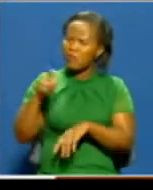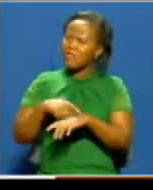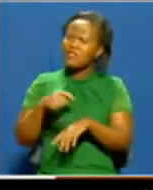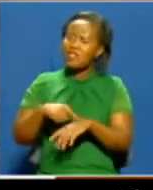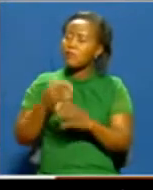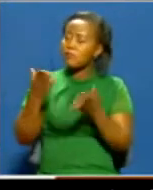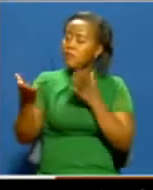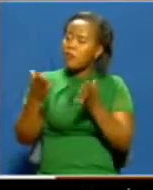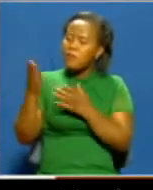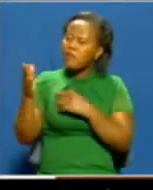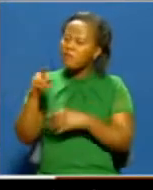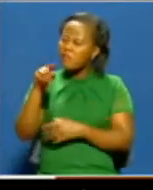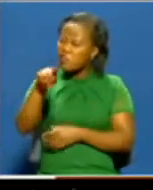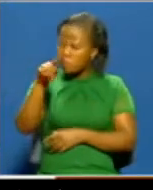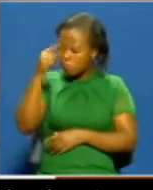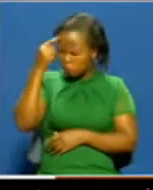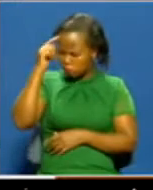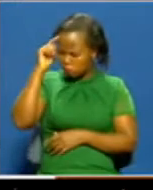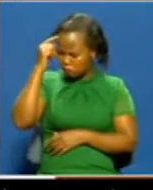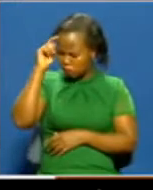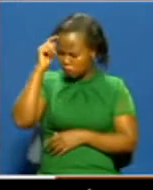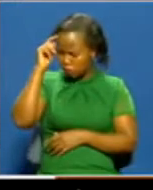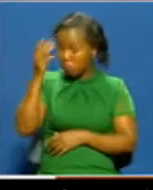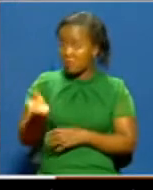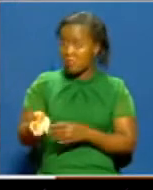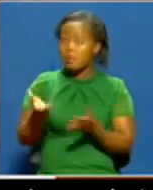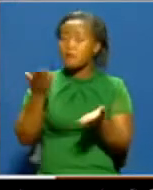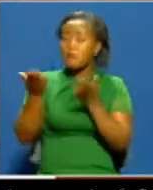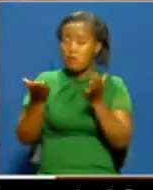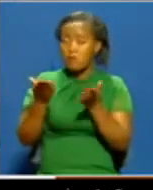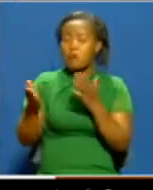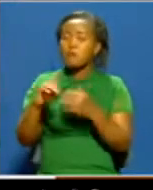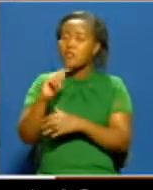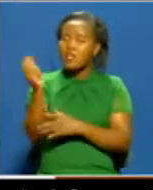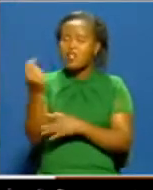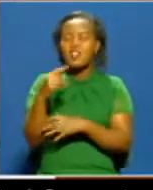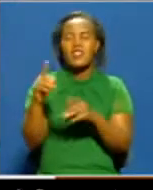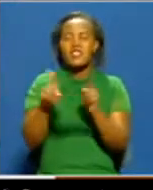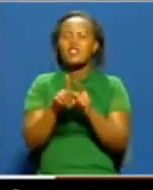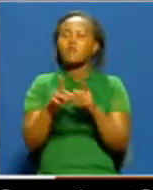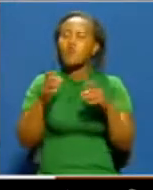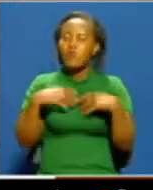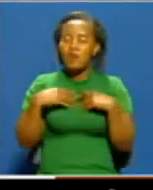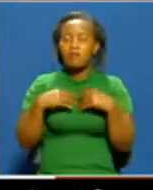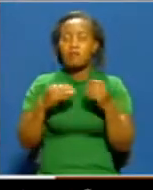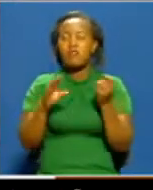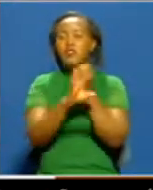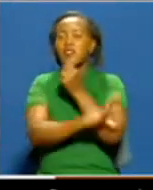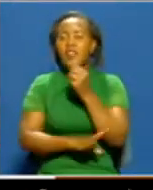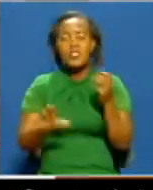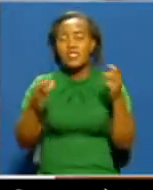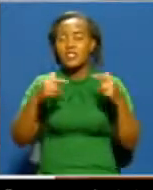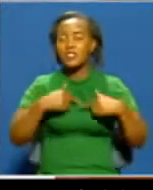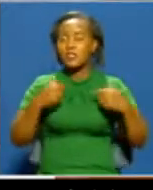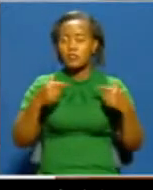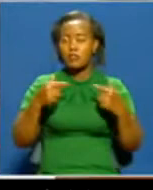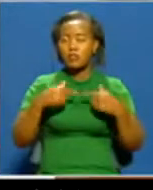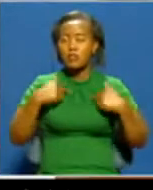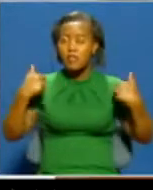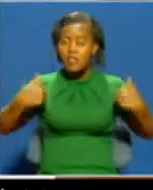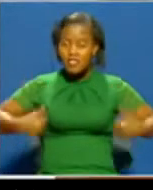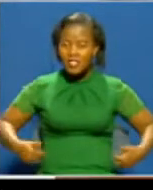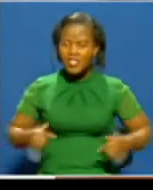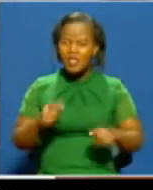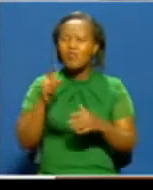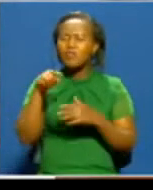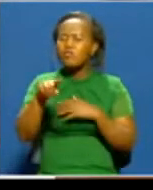had it crossed your mind that we may find ourselves to where we were seeing countries like China were, or what was going through your mind at that